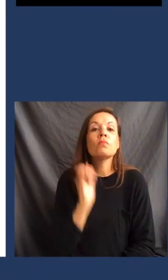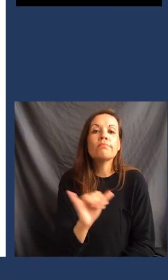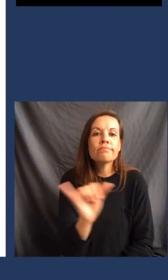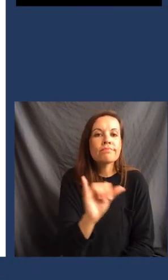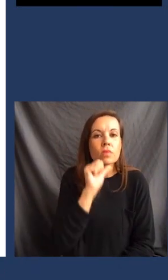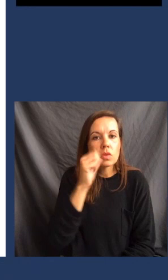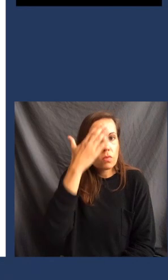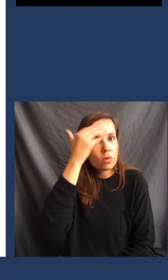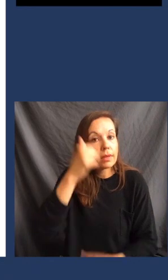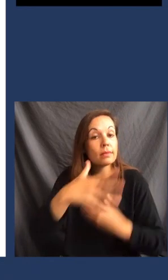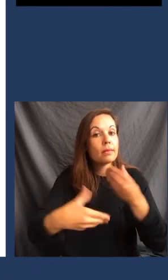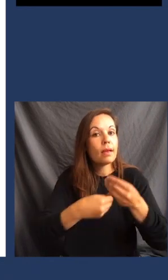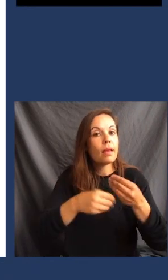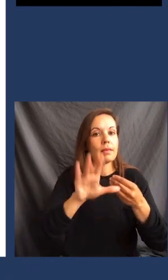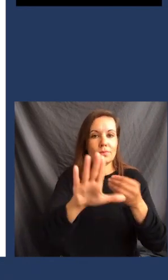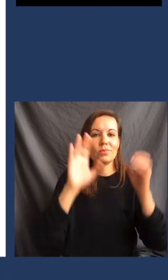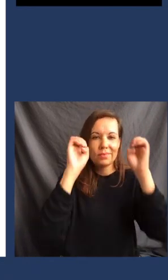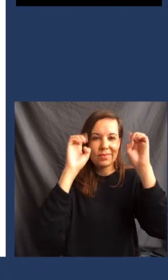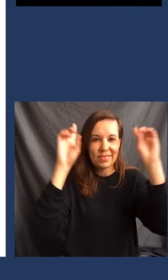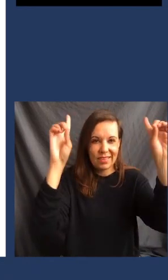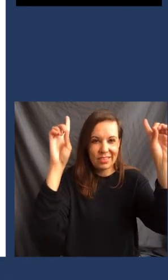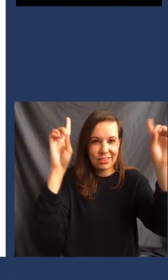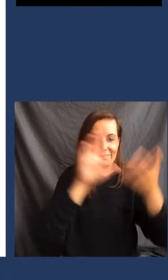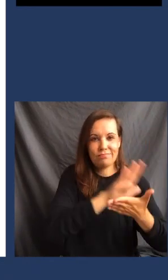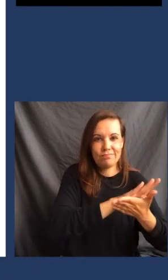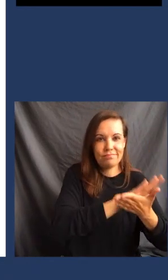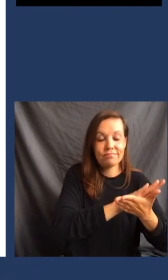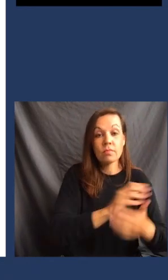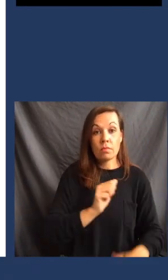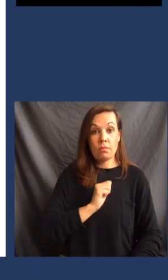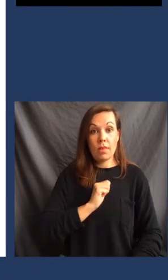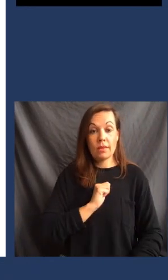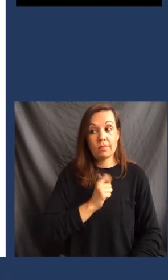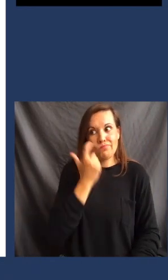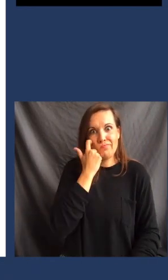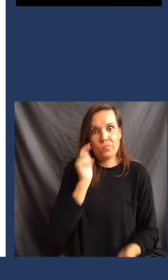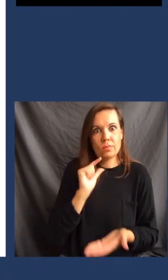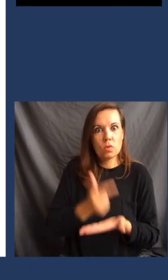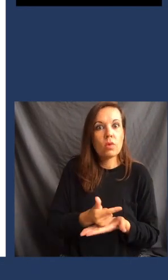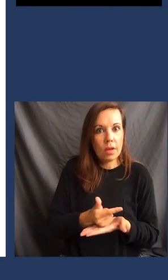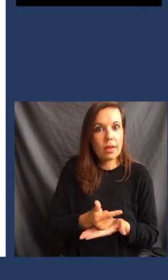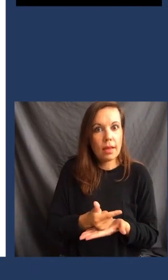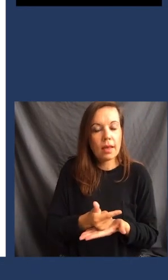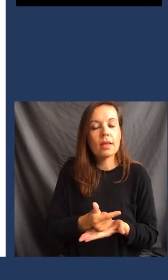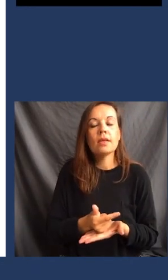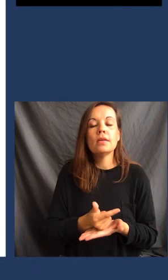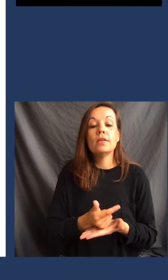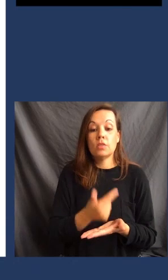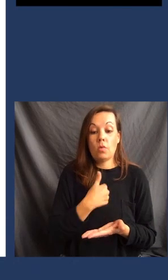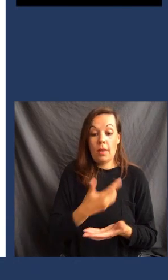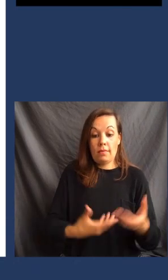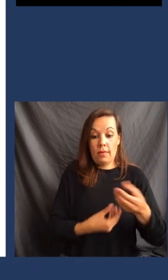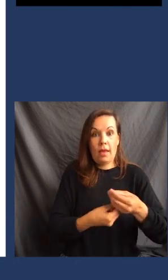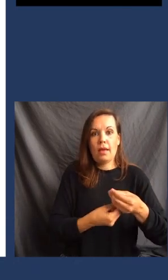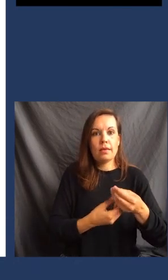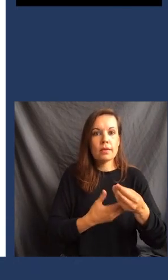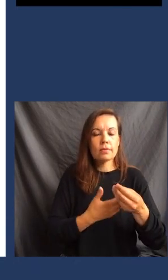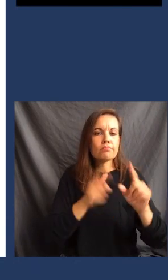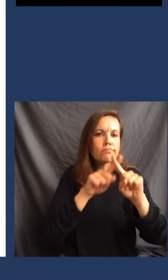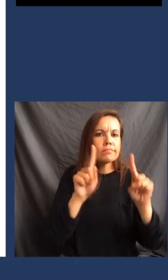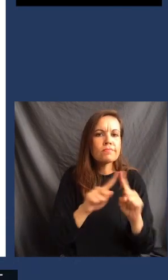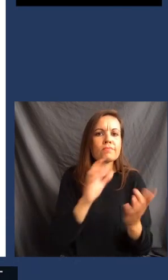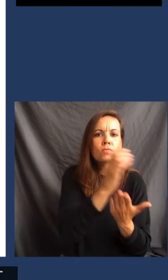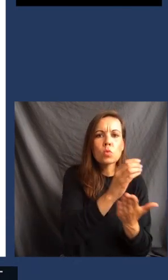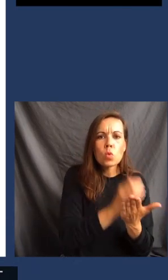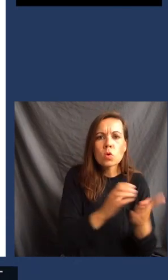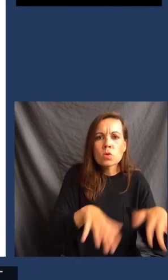Also, don't forget to add your education. For myself, I am a fairly recent grad, so I have included some relevant